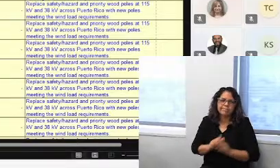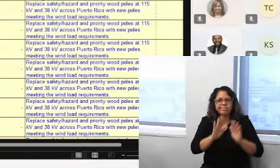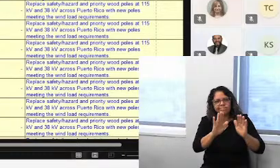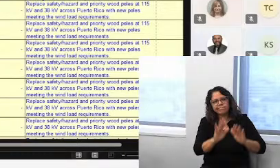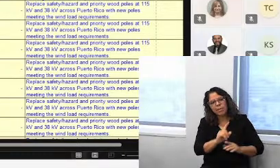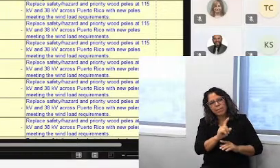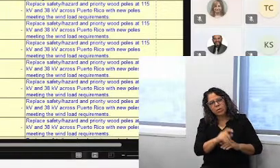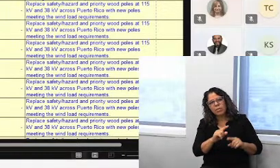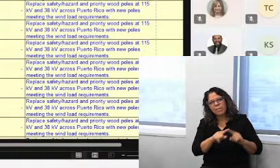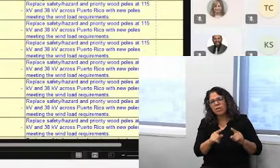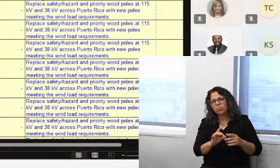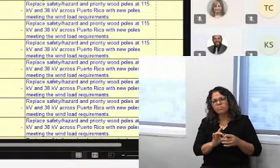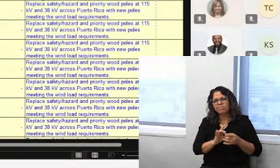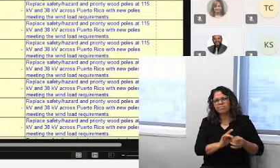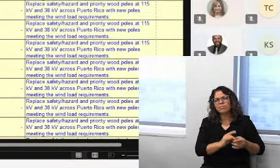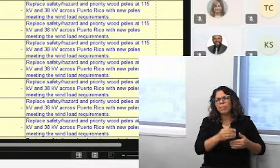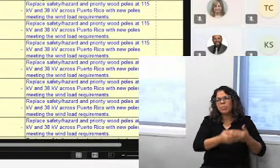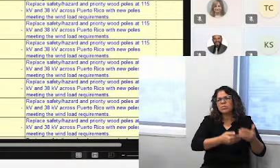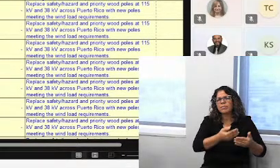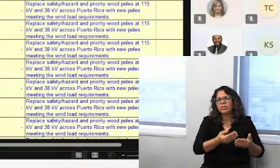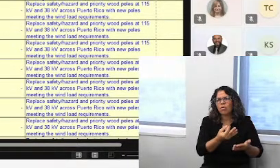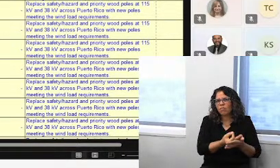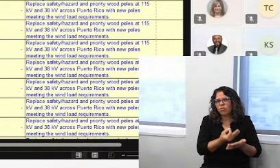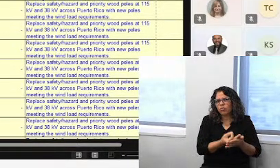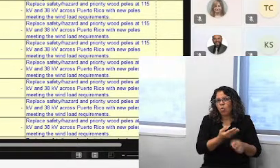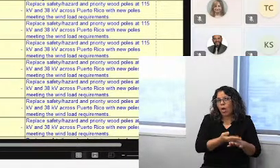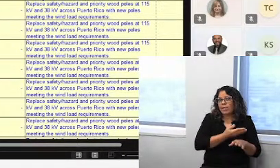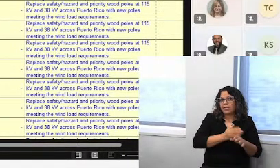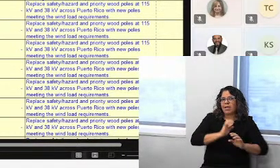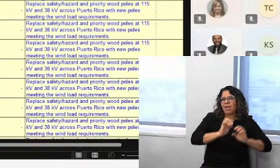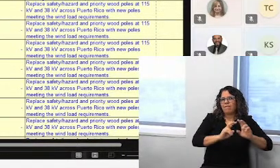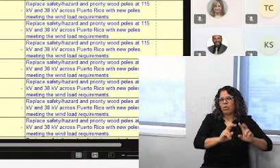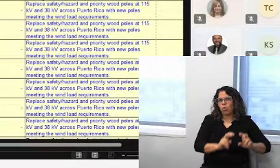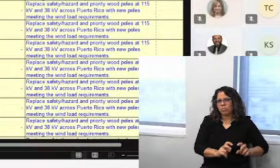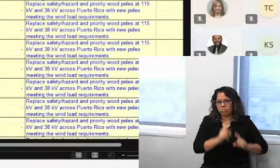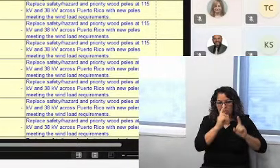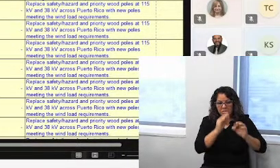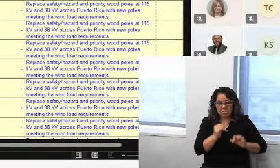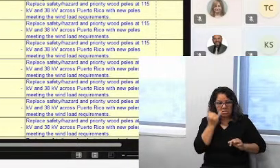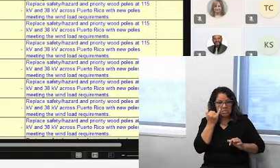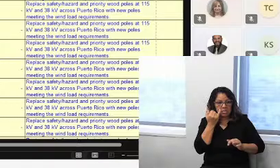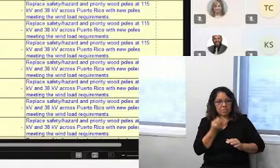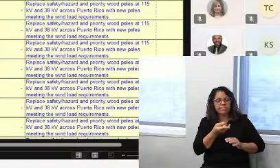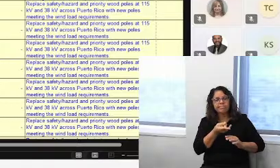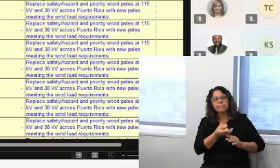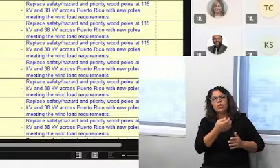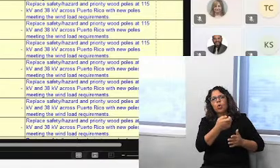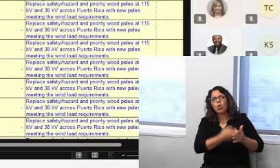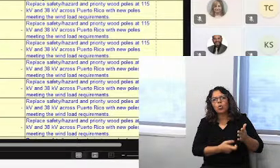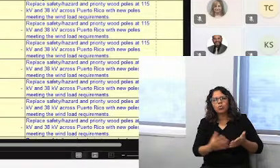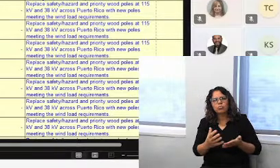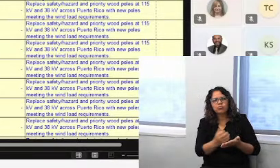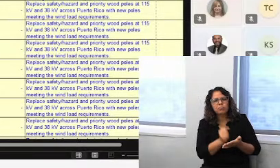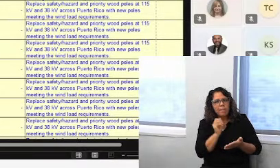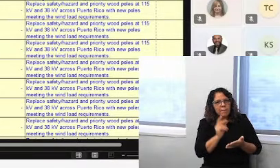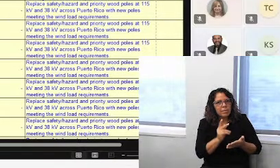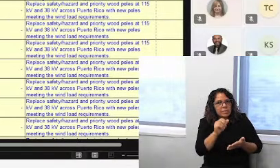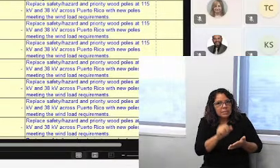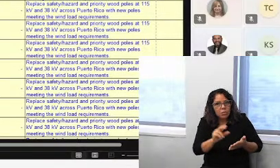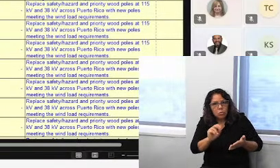the funds will have to be evaluated to determine whether our recoverable costs based on the rules of FEMA. Through the FEMA process, right, they are actually